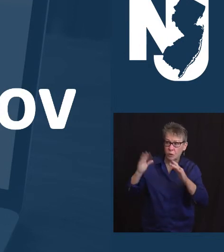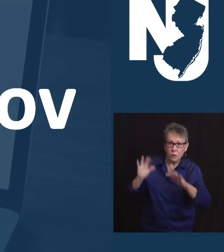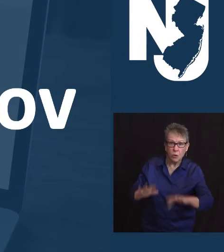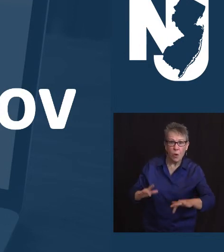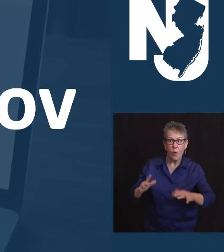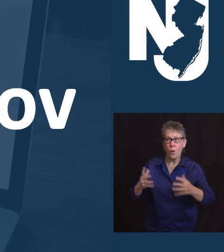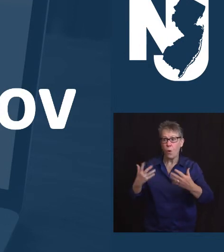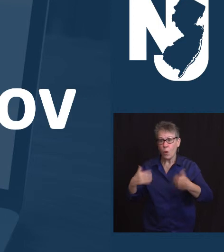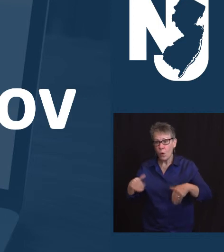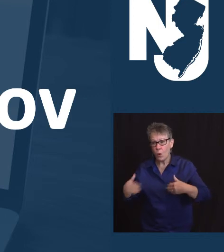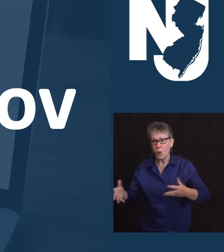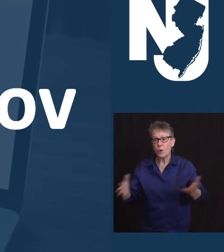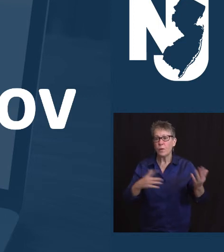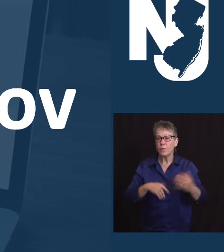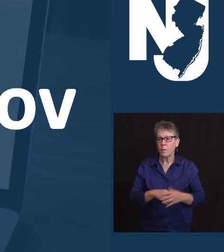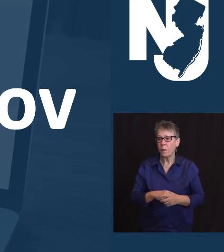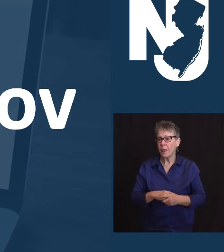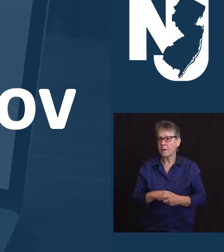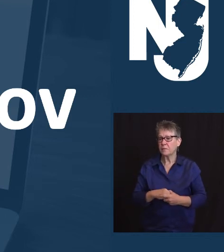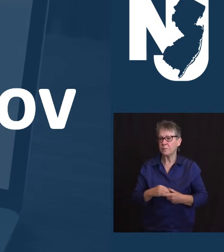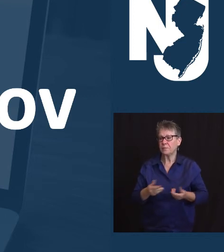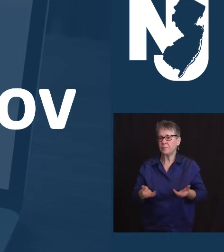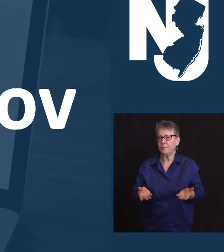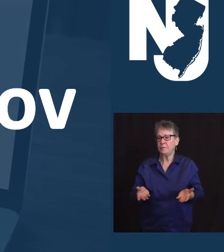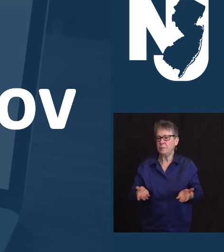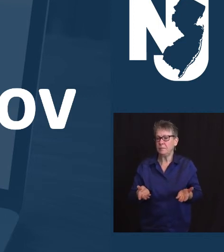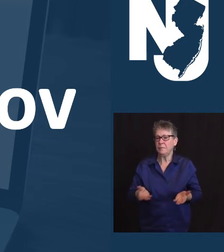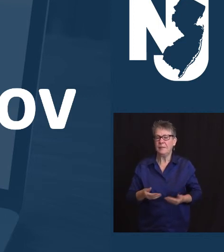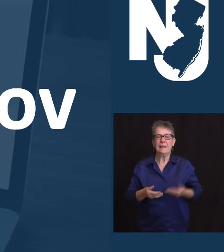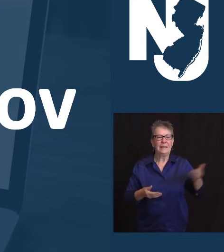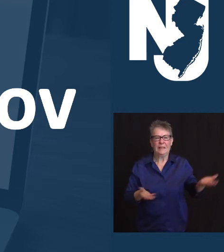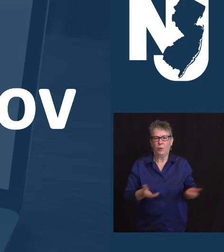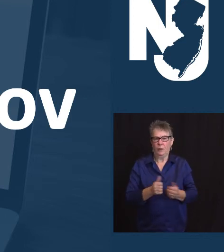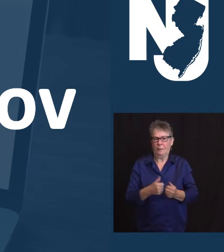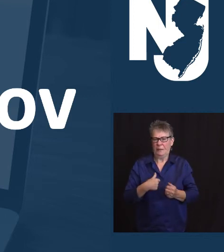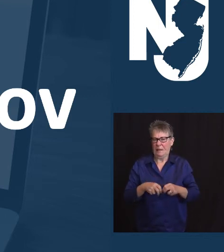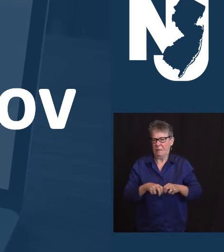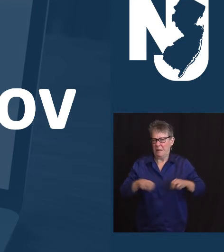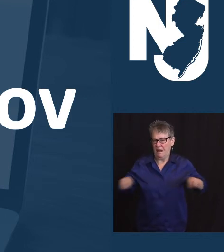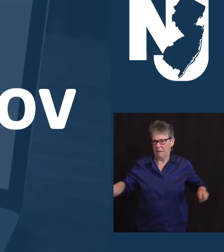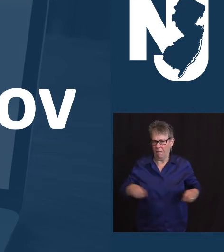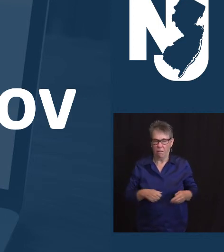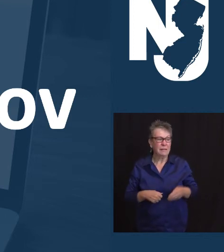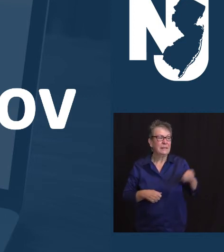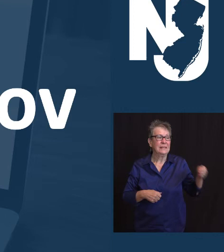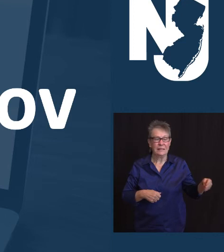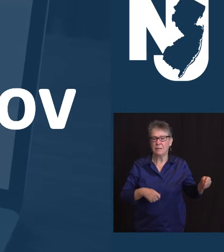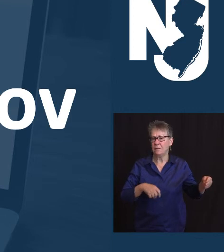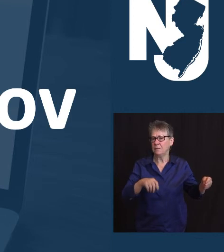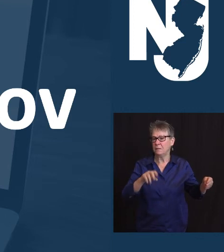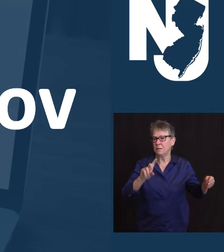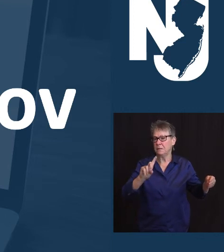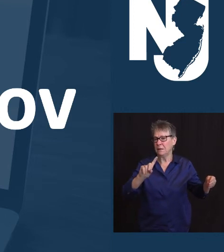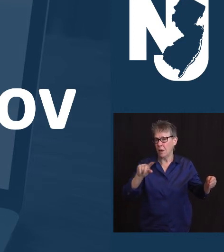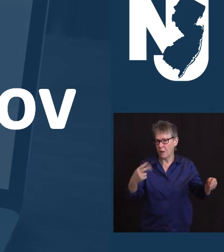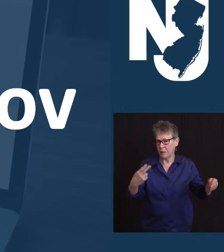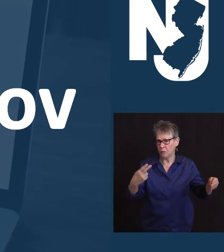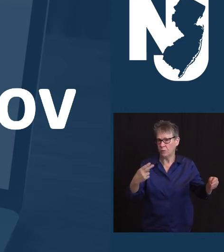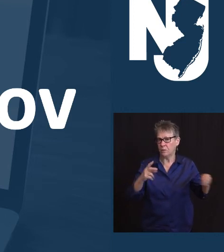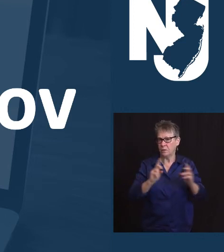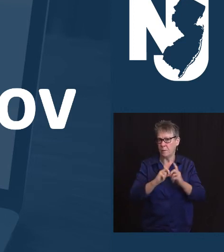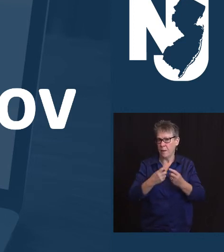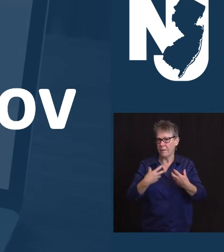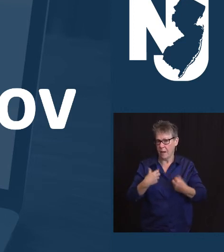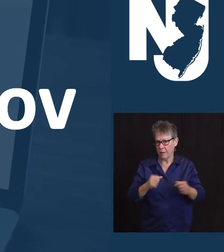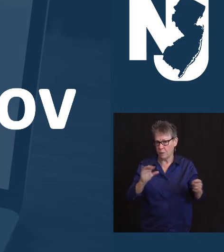right, another familiar face, the state's epidemiologist, Dr. Christina Tan. Great to have you both. Got on my left, who needs no introduction, the Superintendent